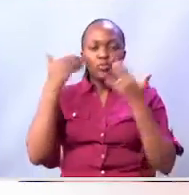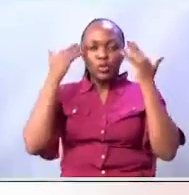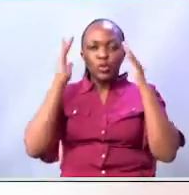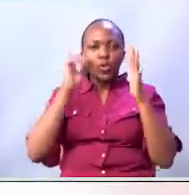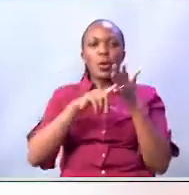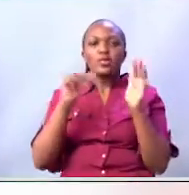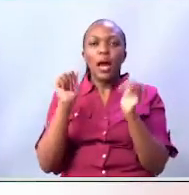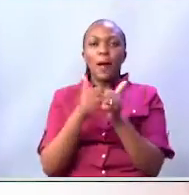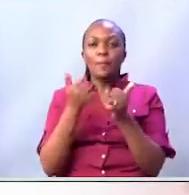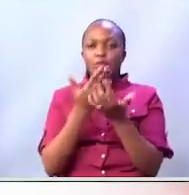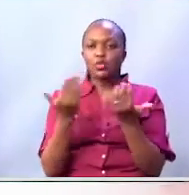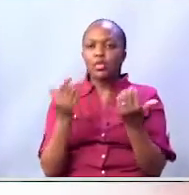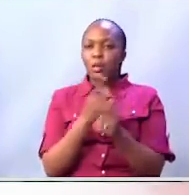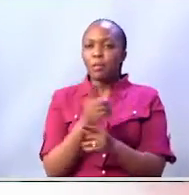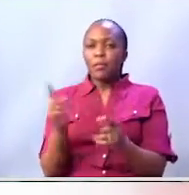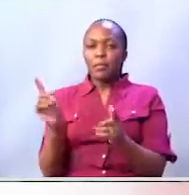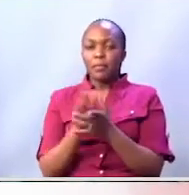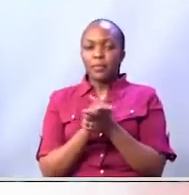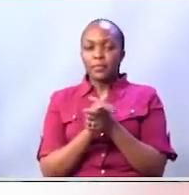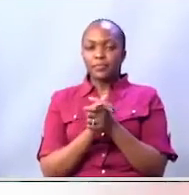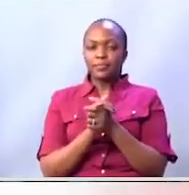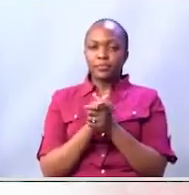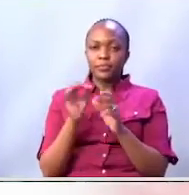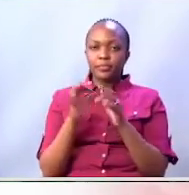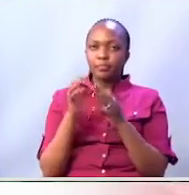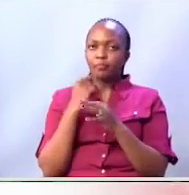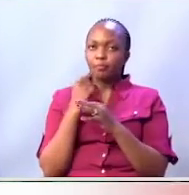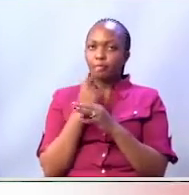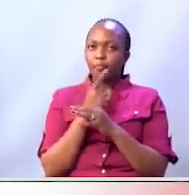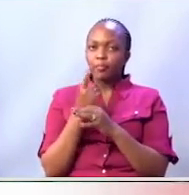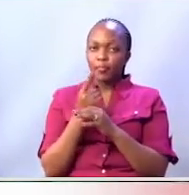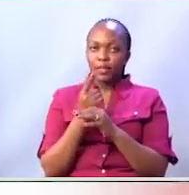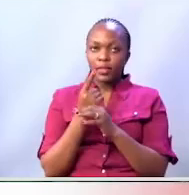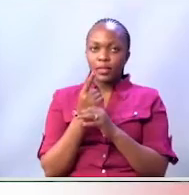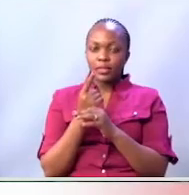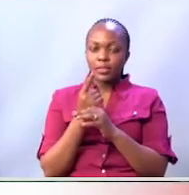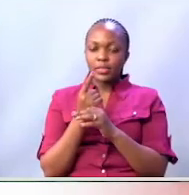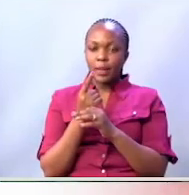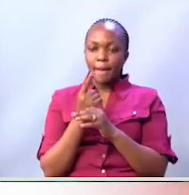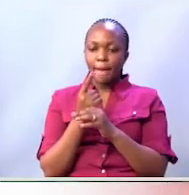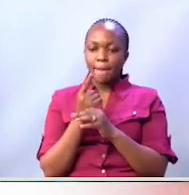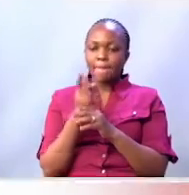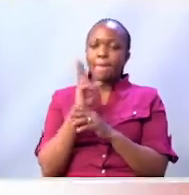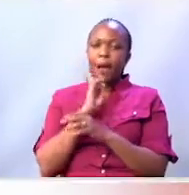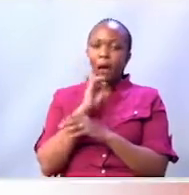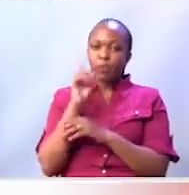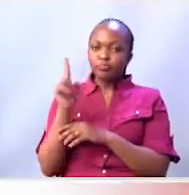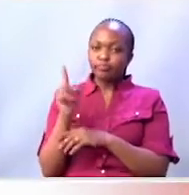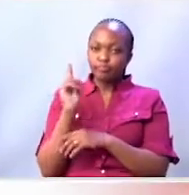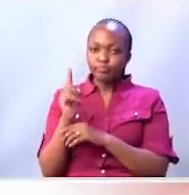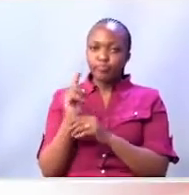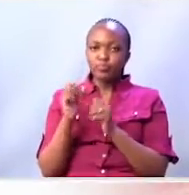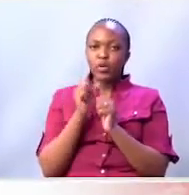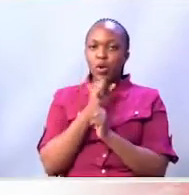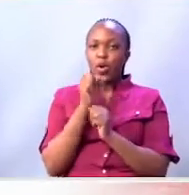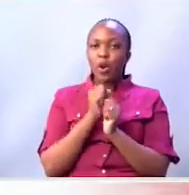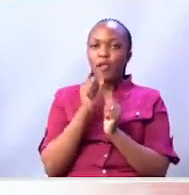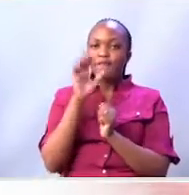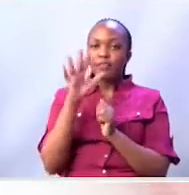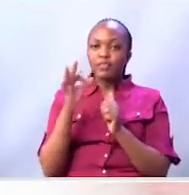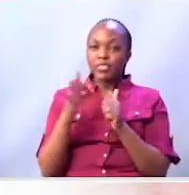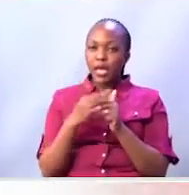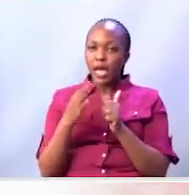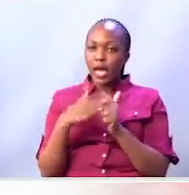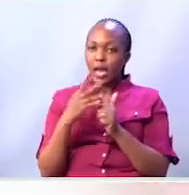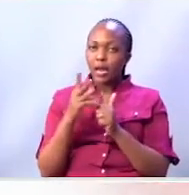watoto. According to the family, the deceased Atnas Makoha, aged 58, was last seen at a funeral in the neighborhood where